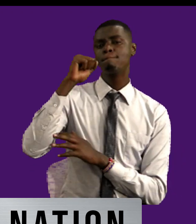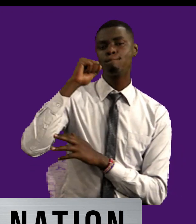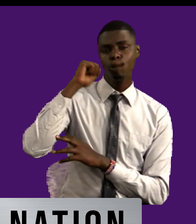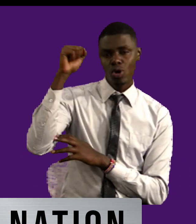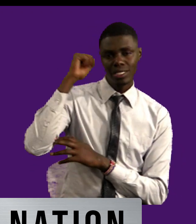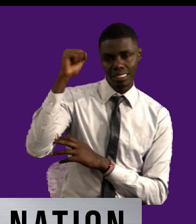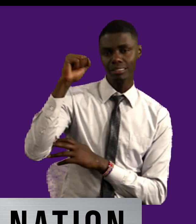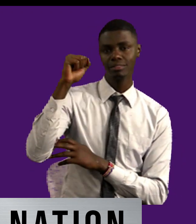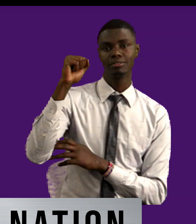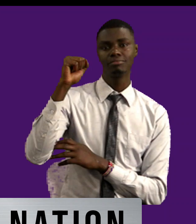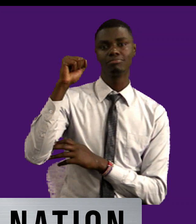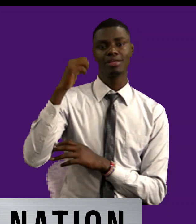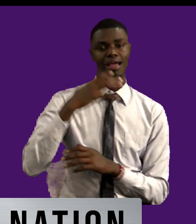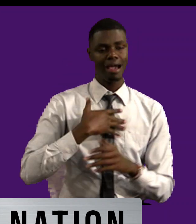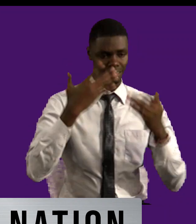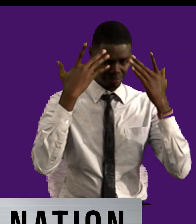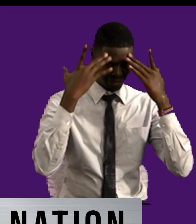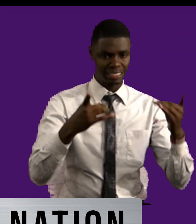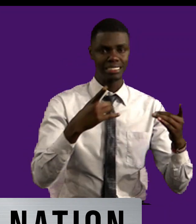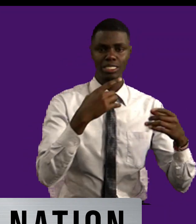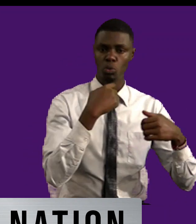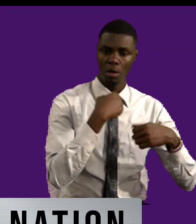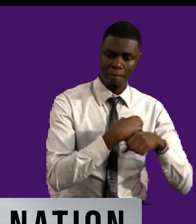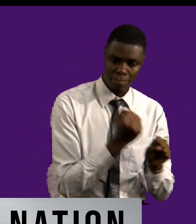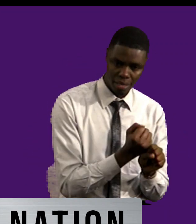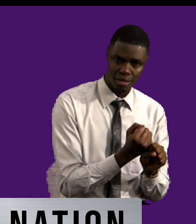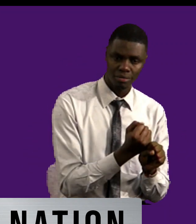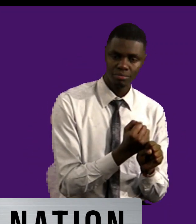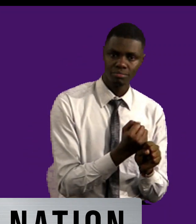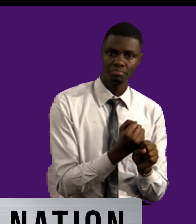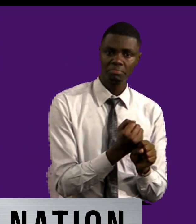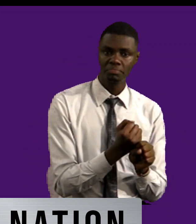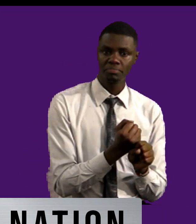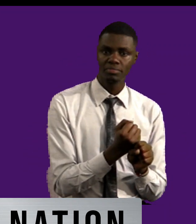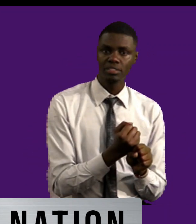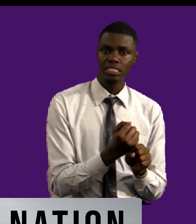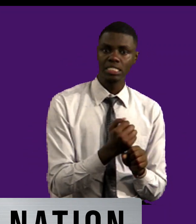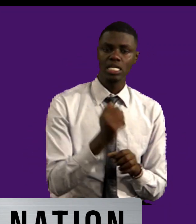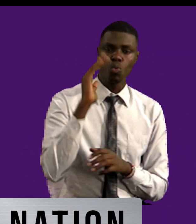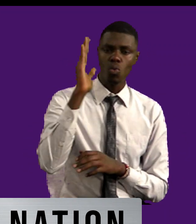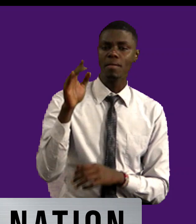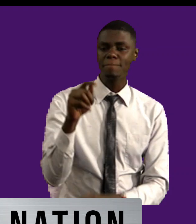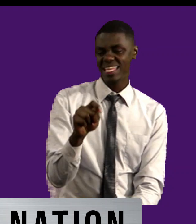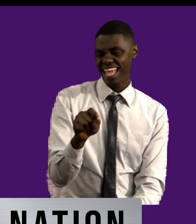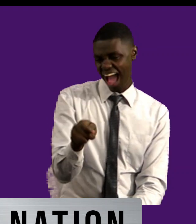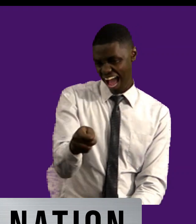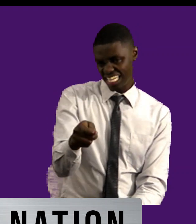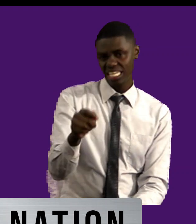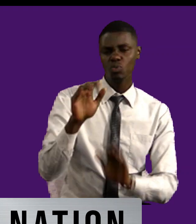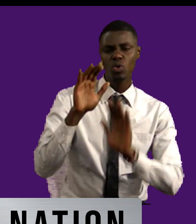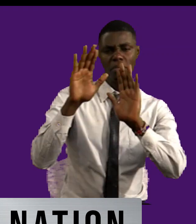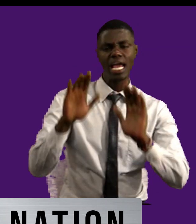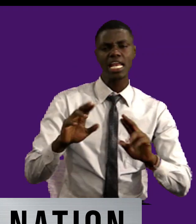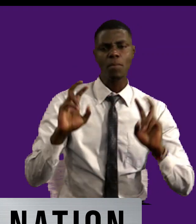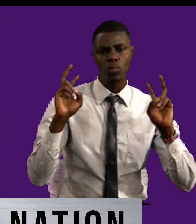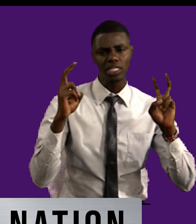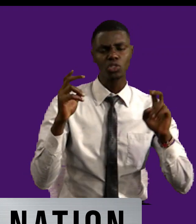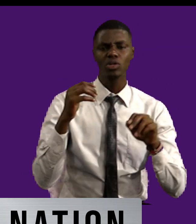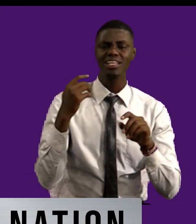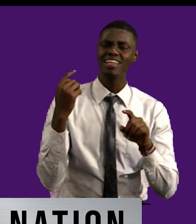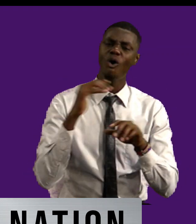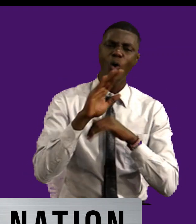politics and decision making is going to be a key issue in